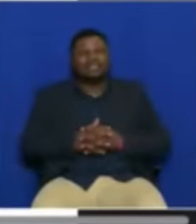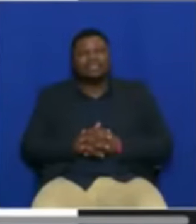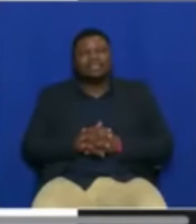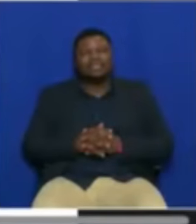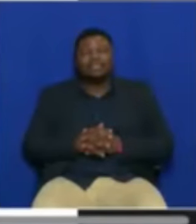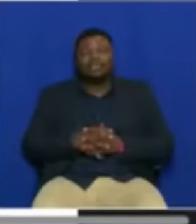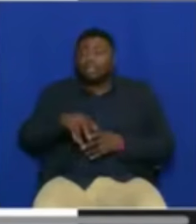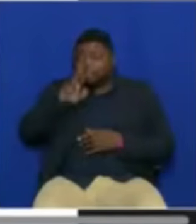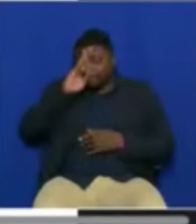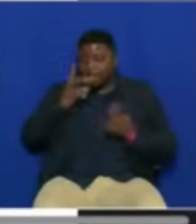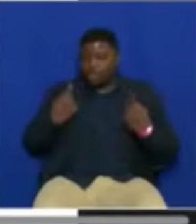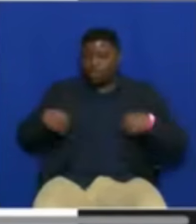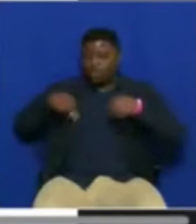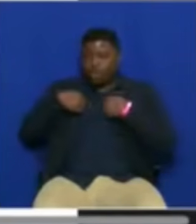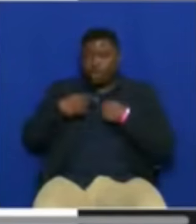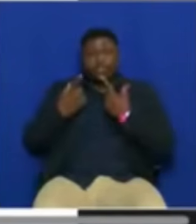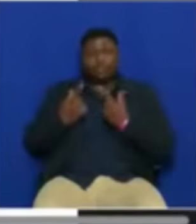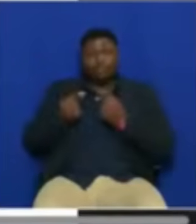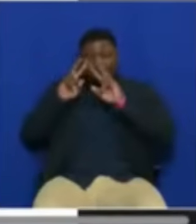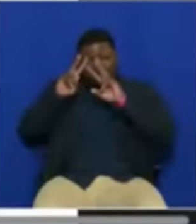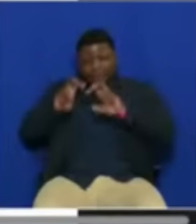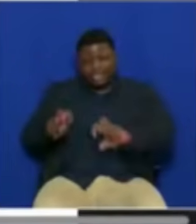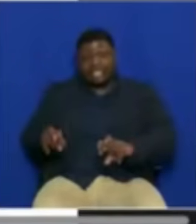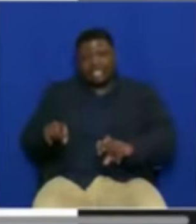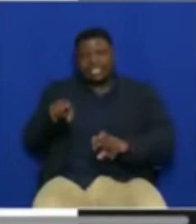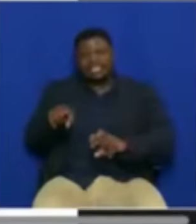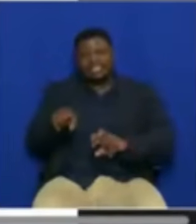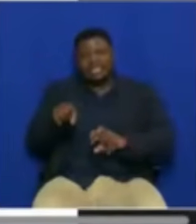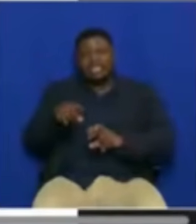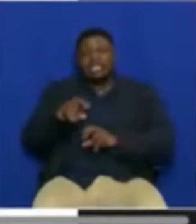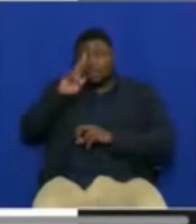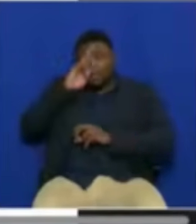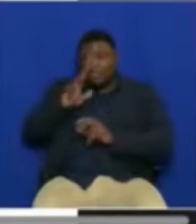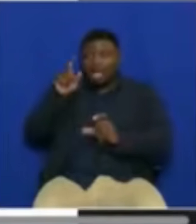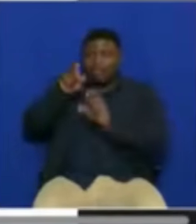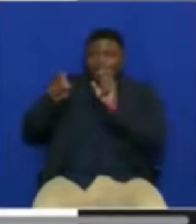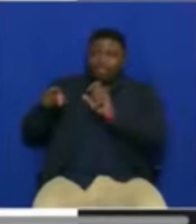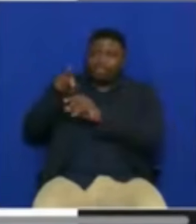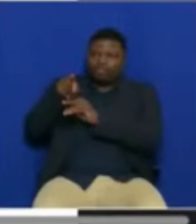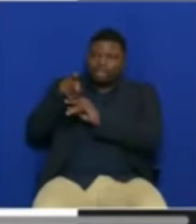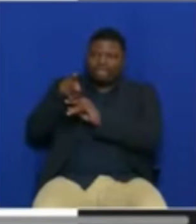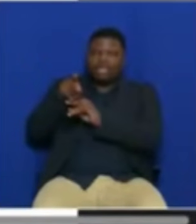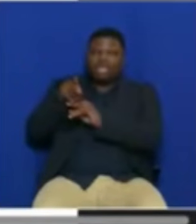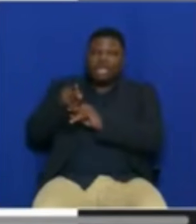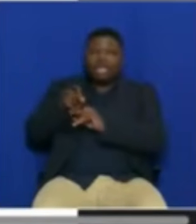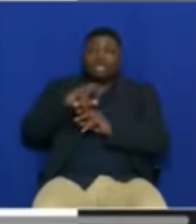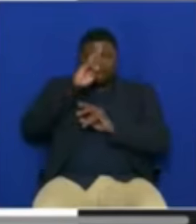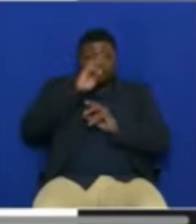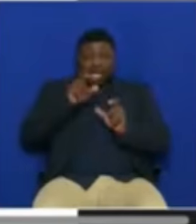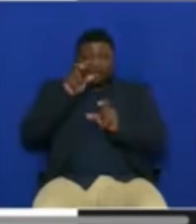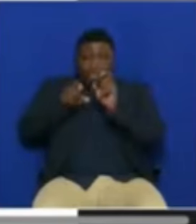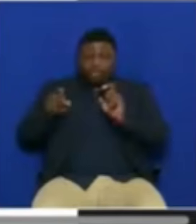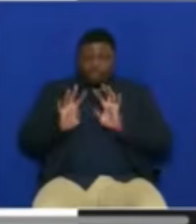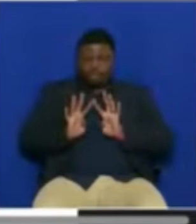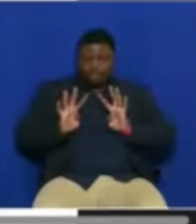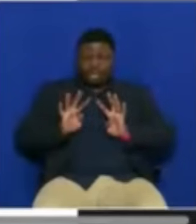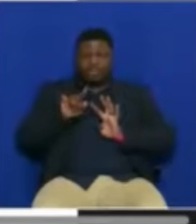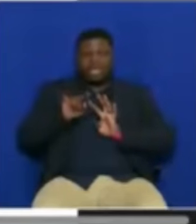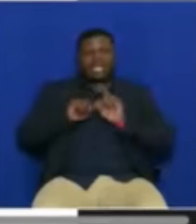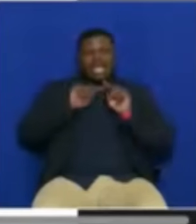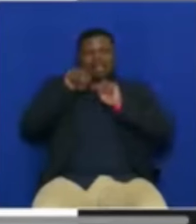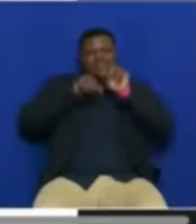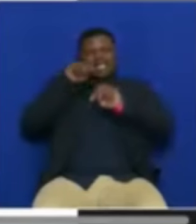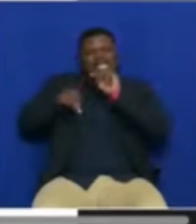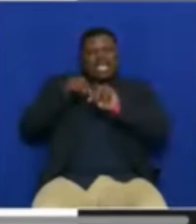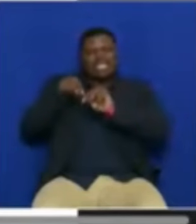These are the implicated people in our investigation. Implicated in? In our investigations. Yeah, but what are they